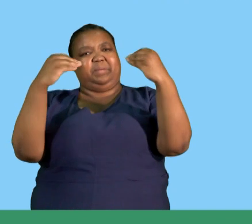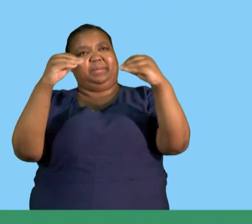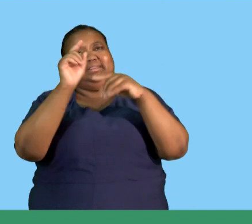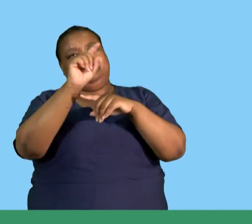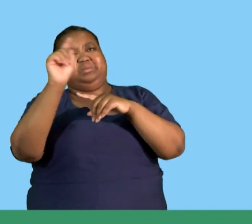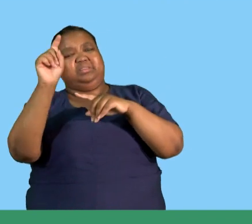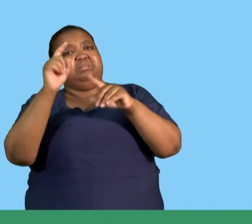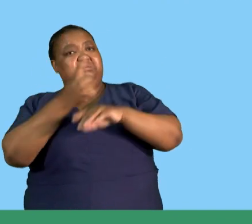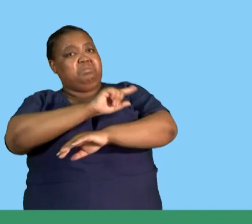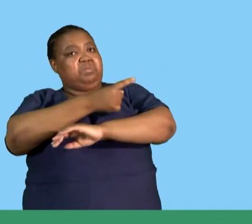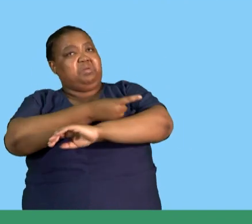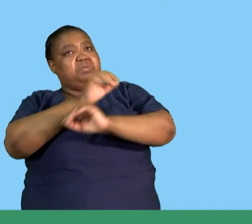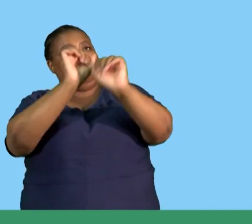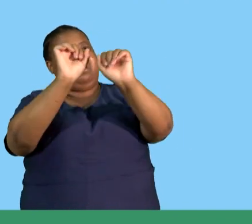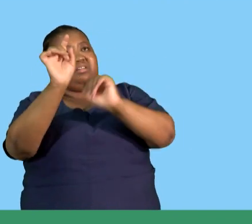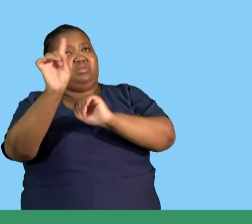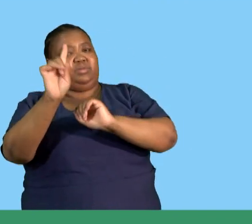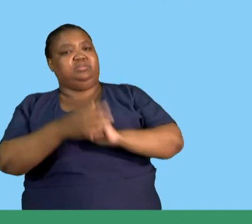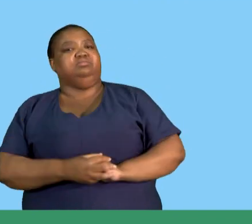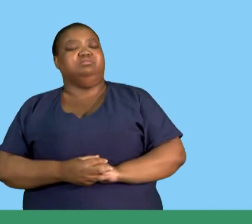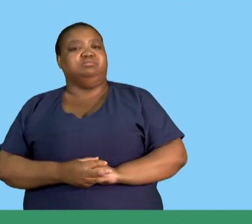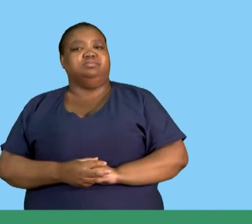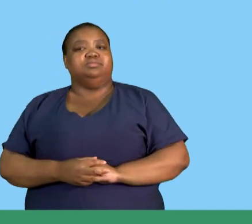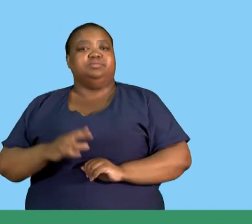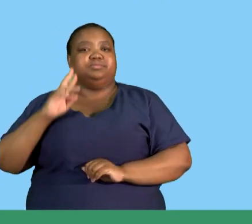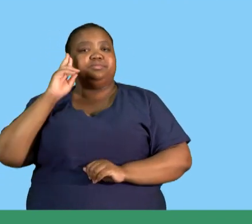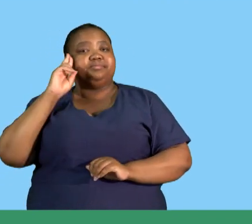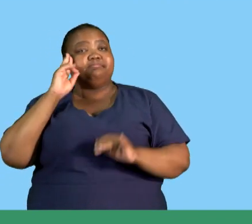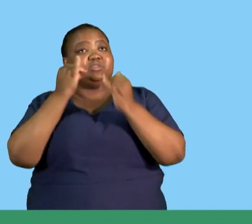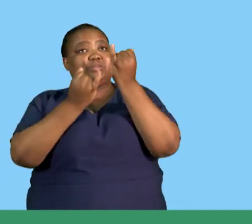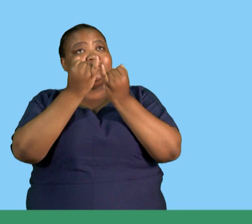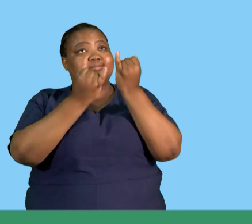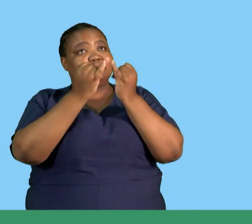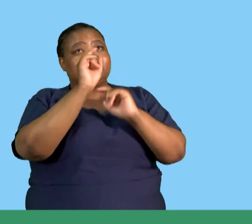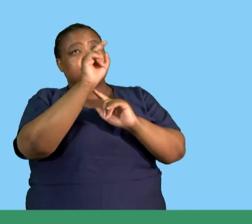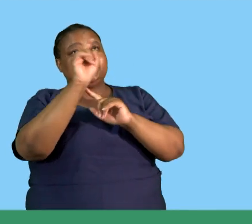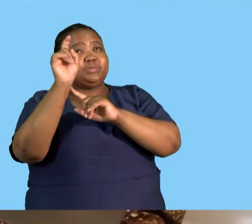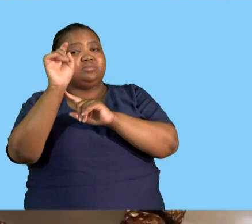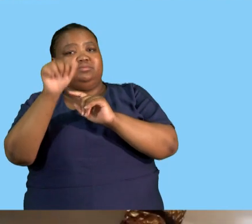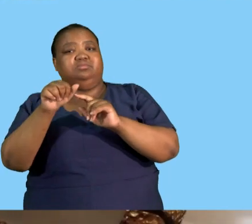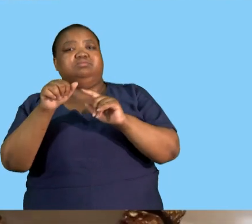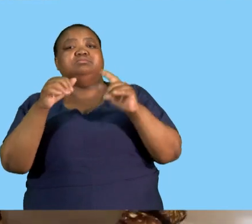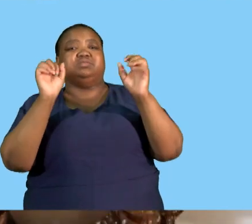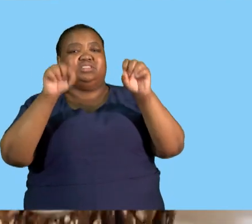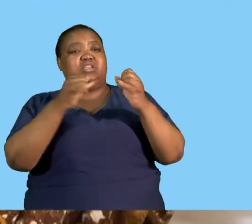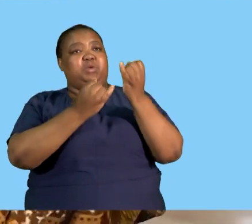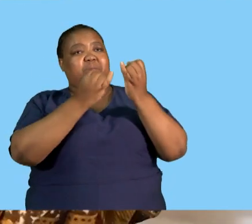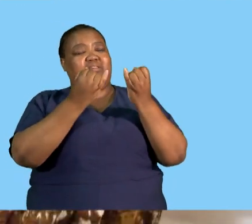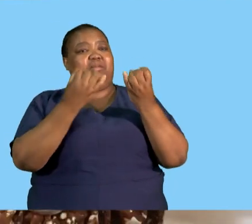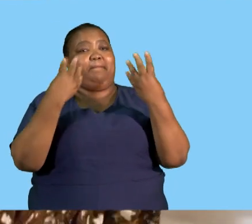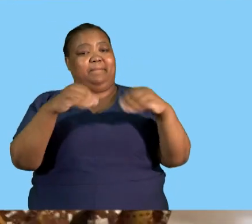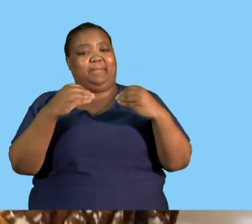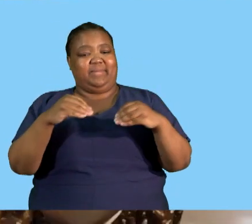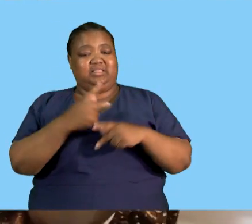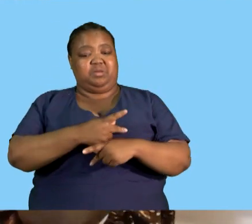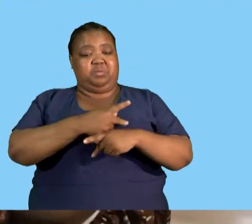or competitive rivalry. So how powerful, or what power do they have, our competitors? Remember, who is a competitor? A competitor